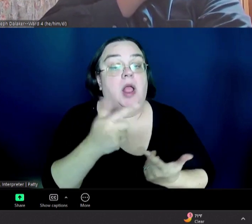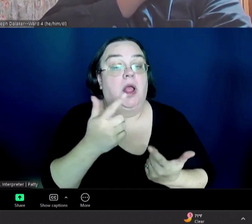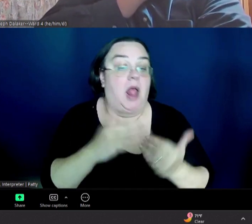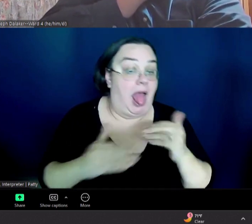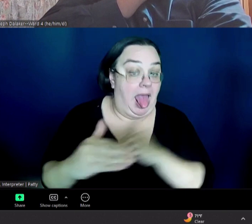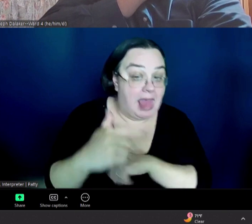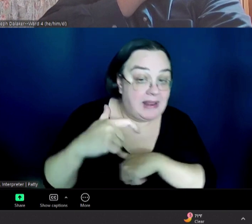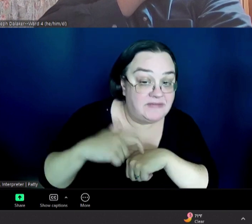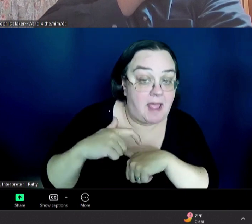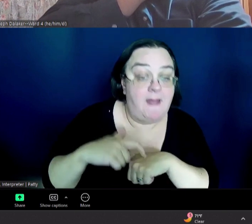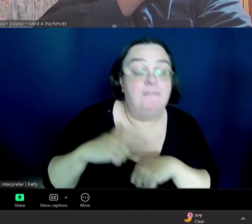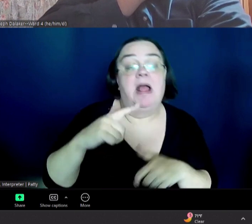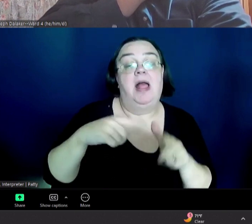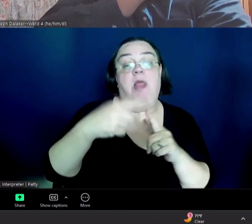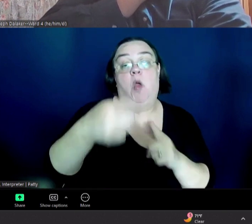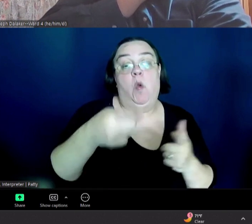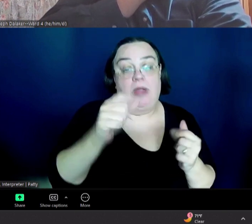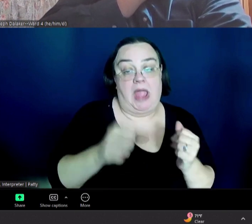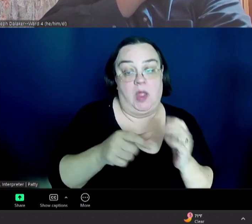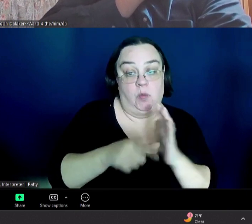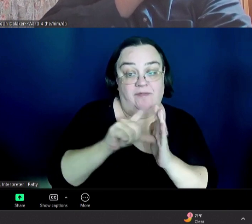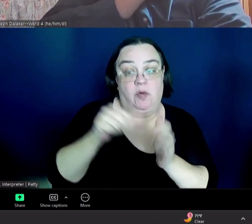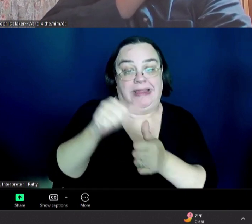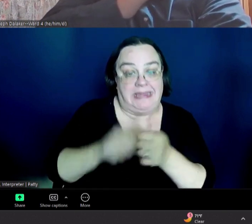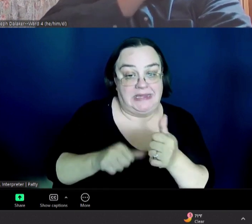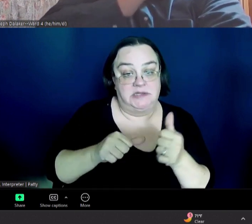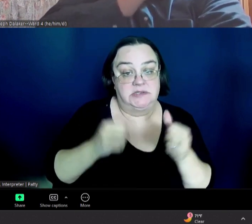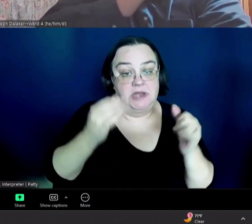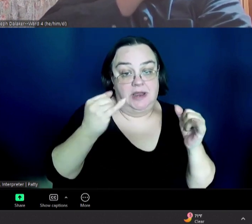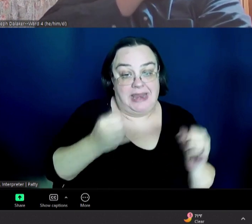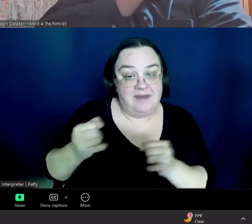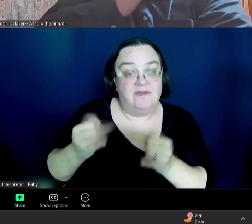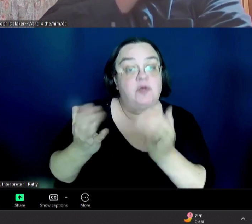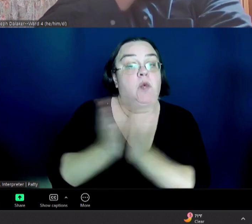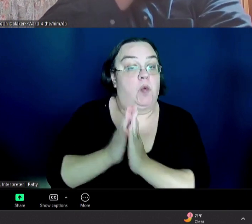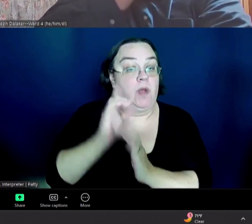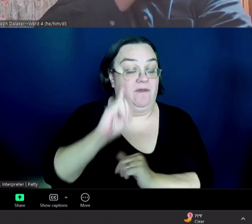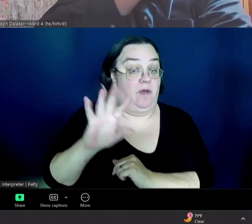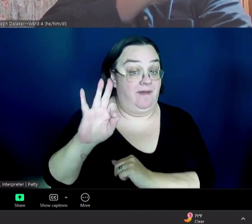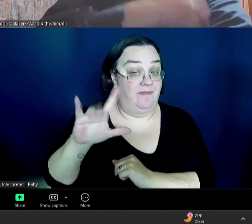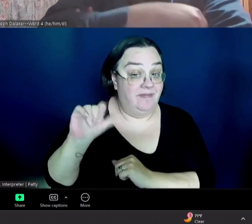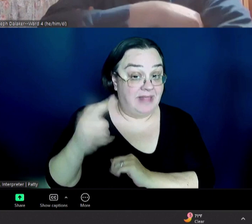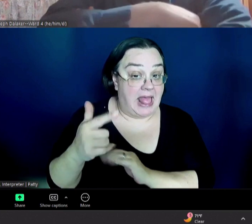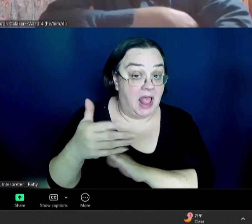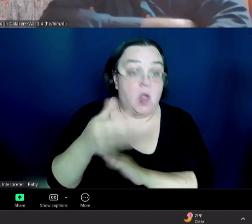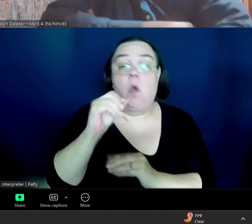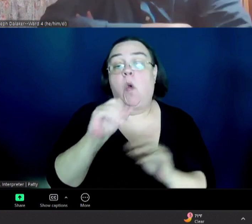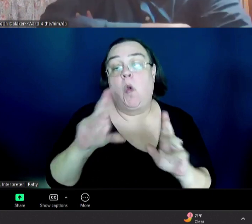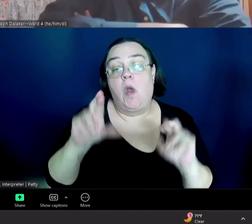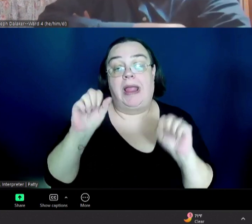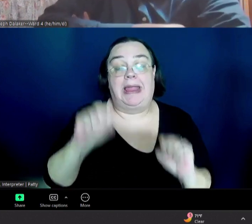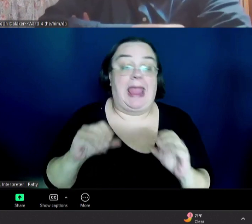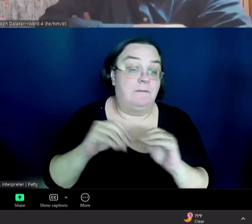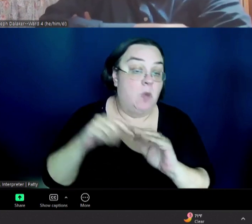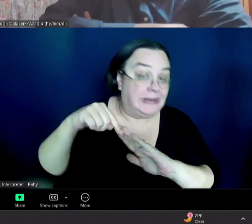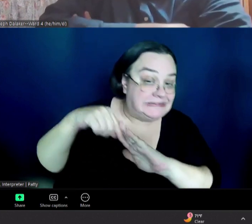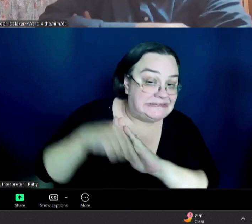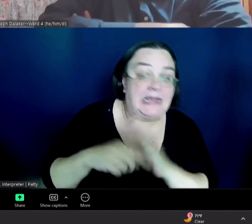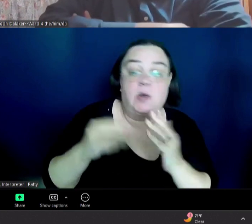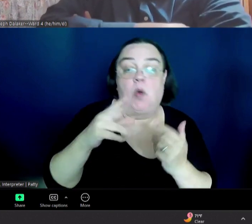review each individual potential flag request, or we can go into detail, or whoever the